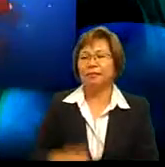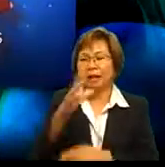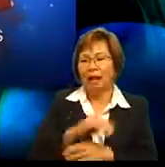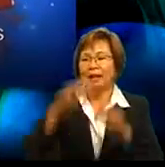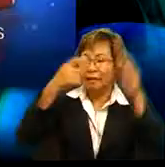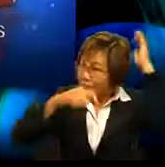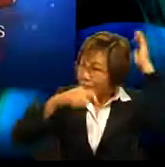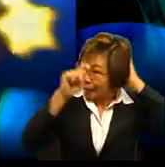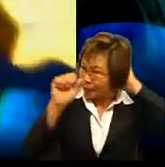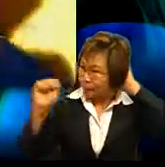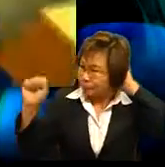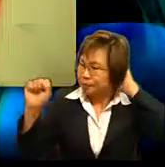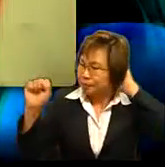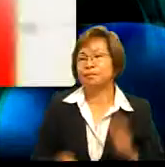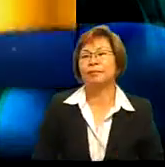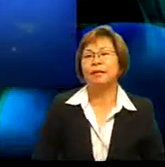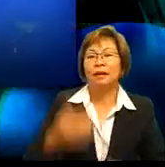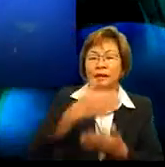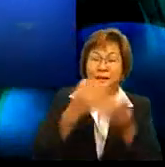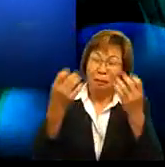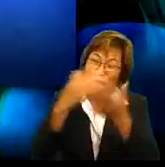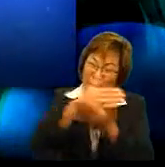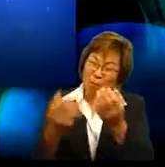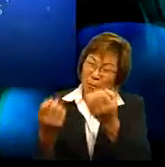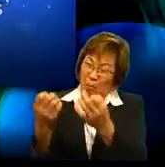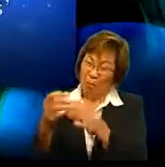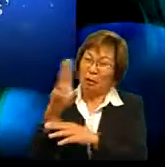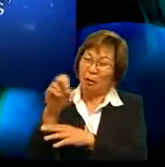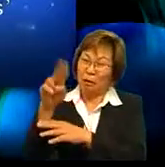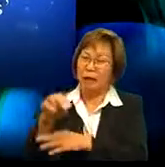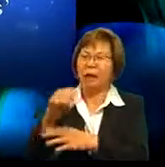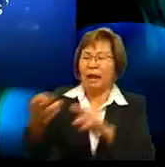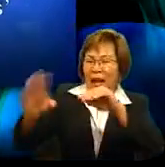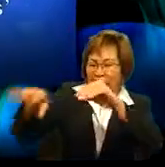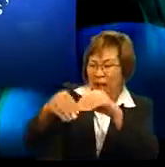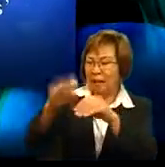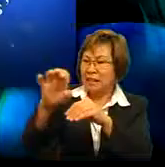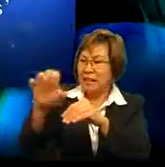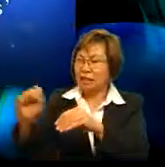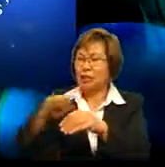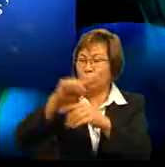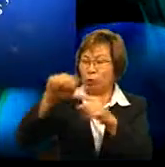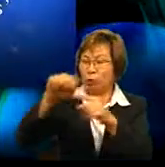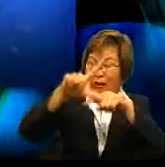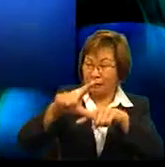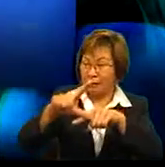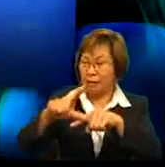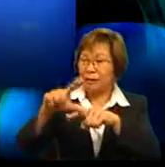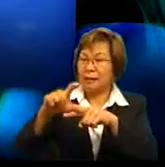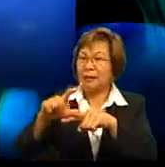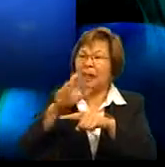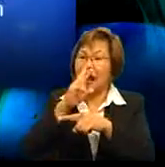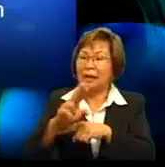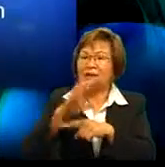and caps. Some plural nouns end in es when the last letters of singular nouns